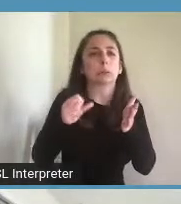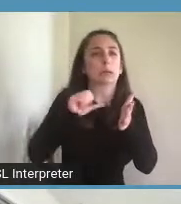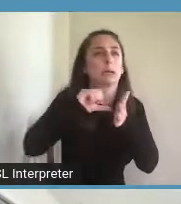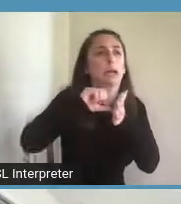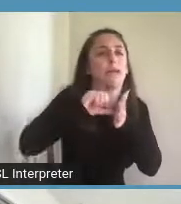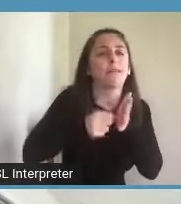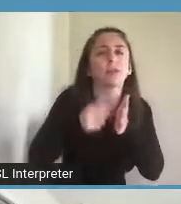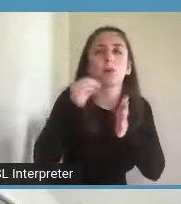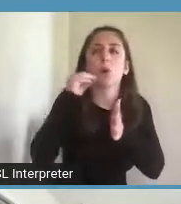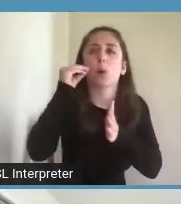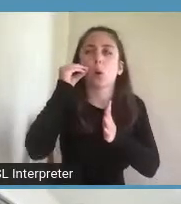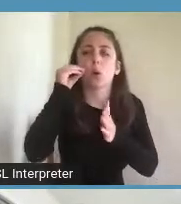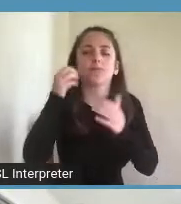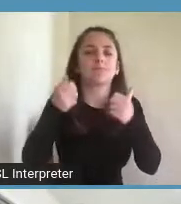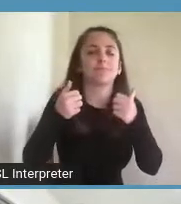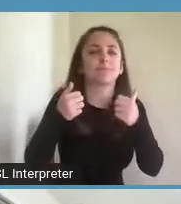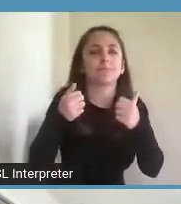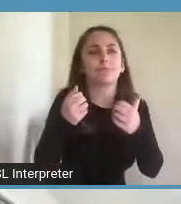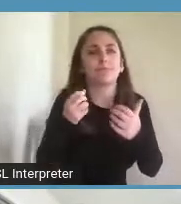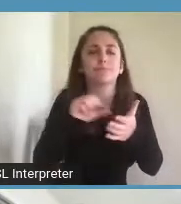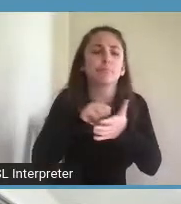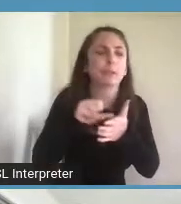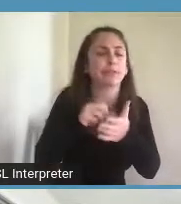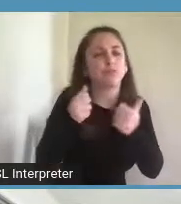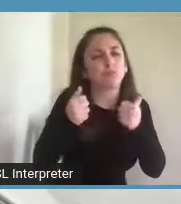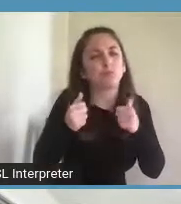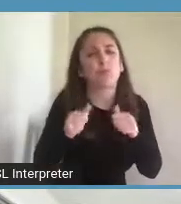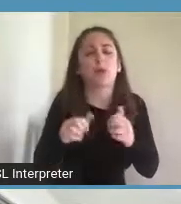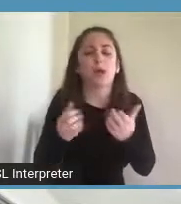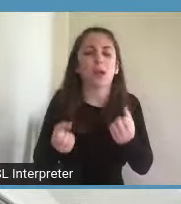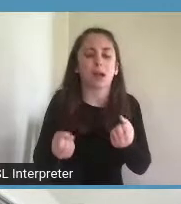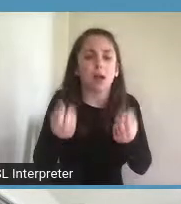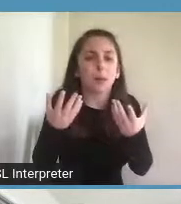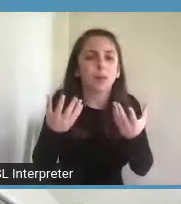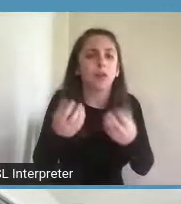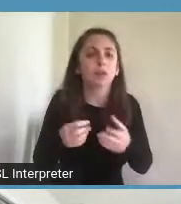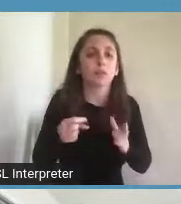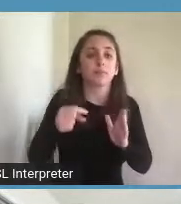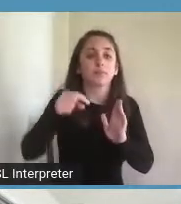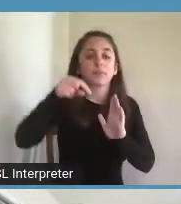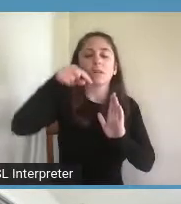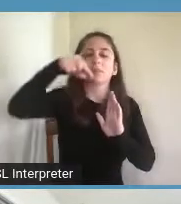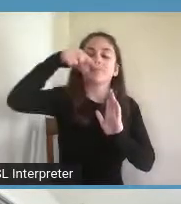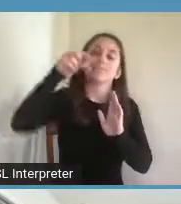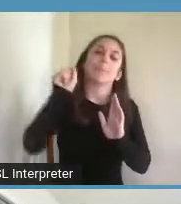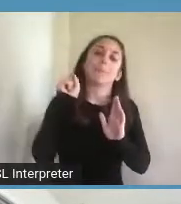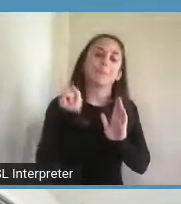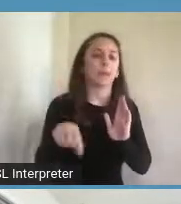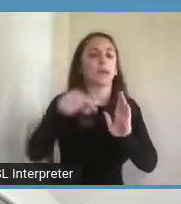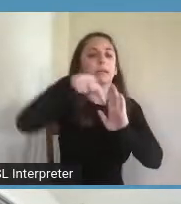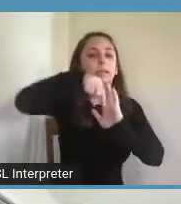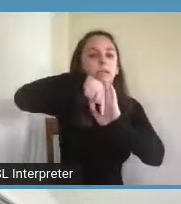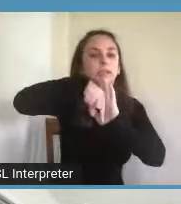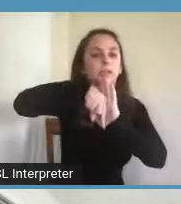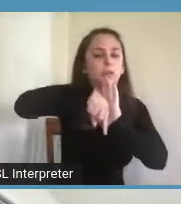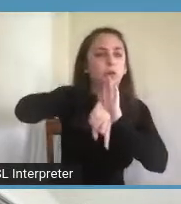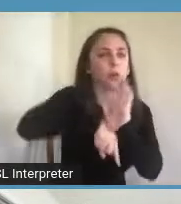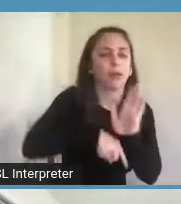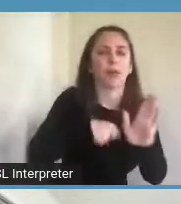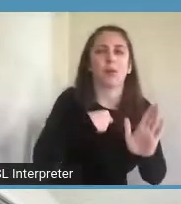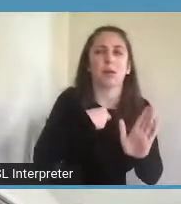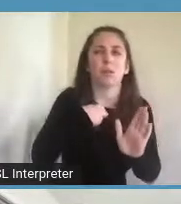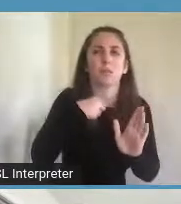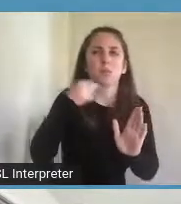pages on the site. And again, remember to dig deeper. What do you really want to know? Okay, now I know what's most popular. Does this match